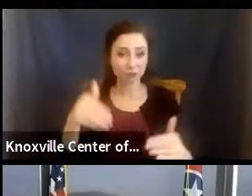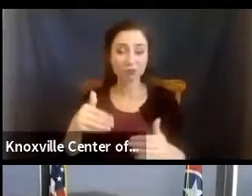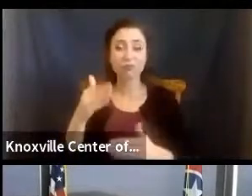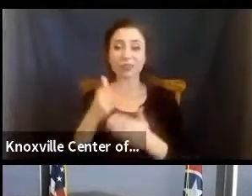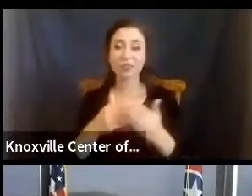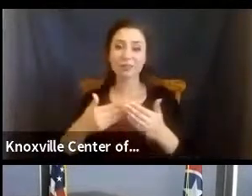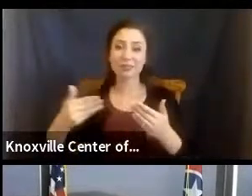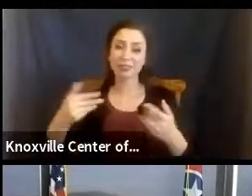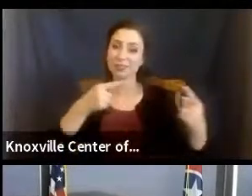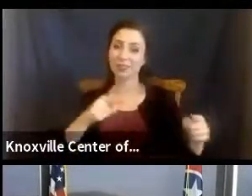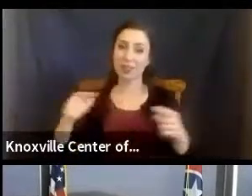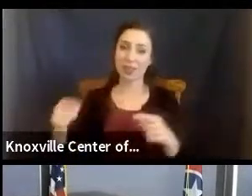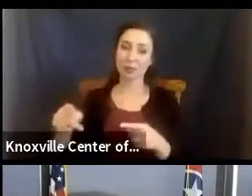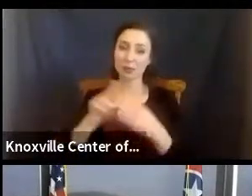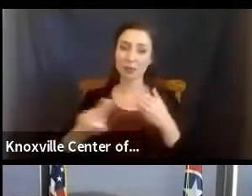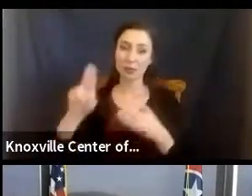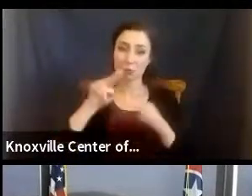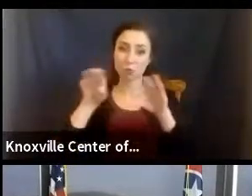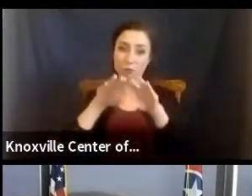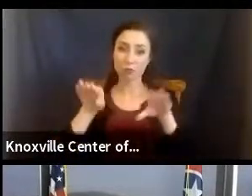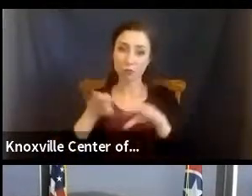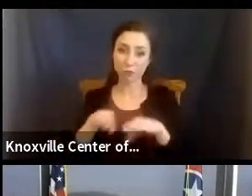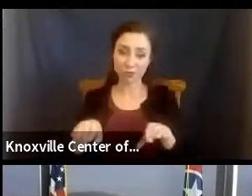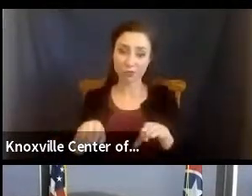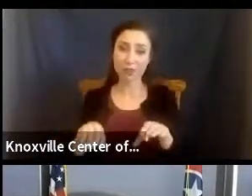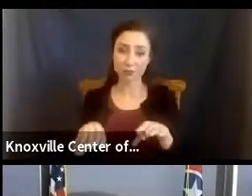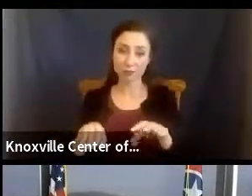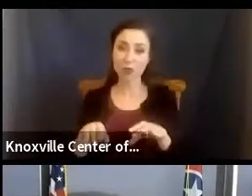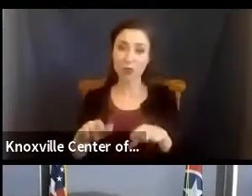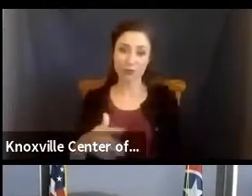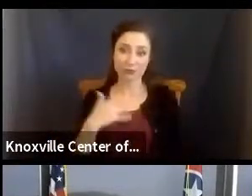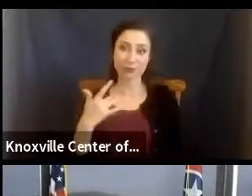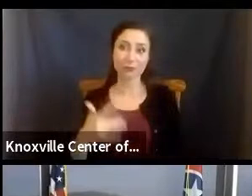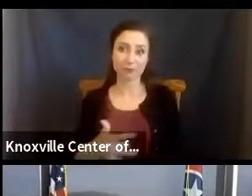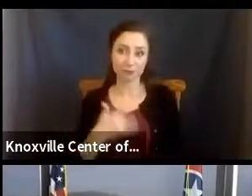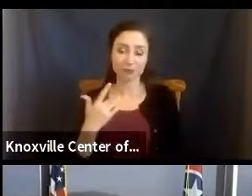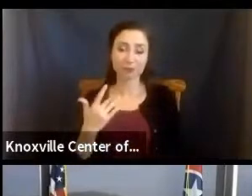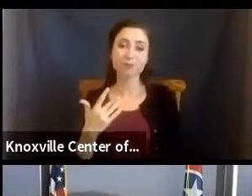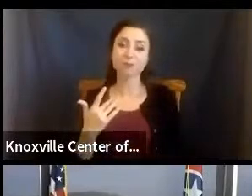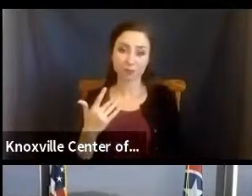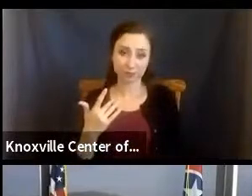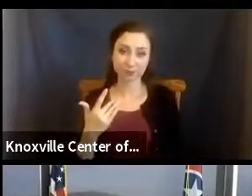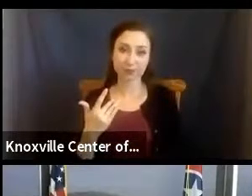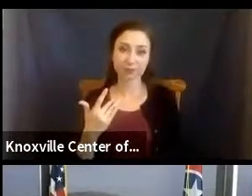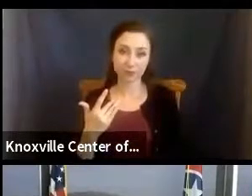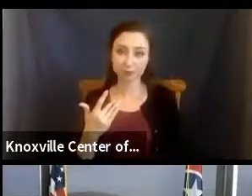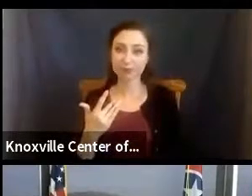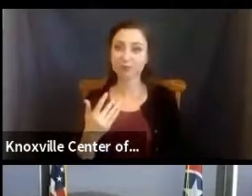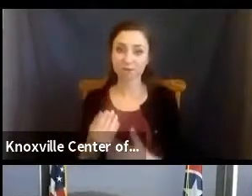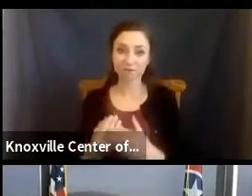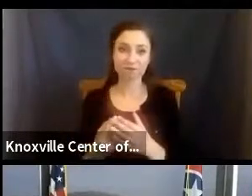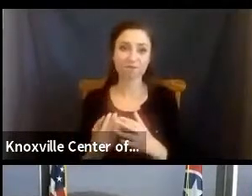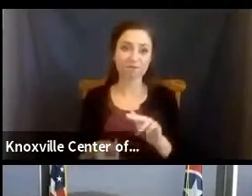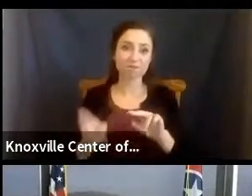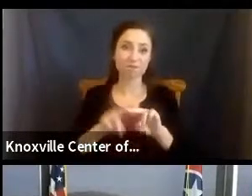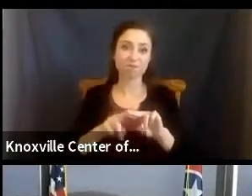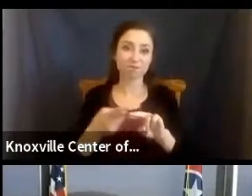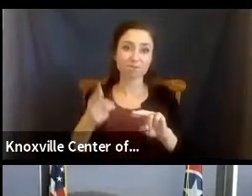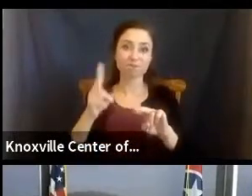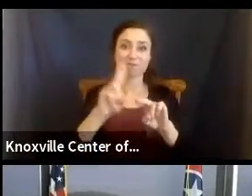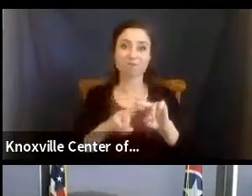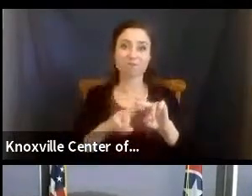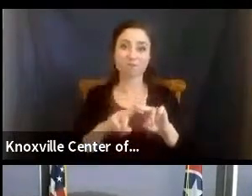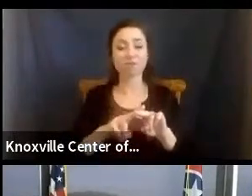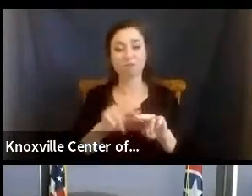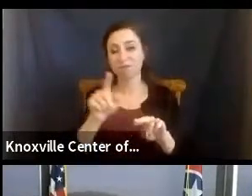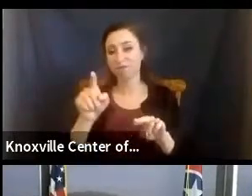stuff happening at the university level, it seems like there's some growing cases, as Ms. Wagner described, in